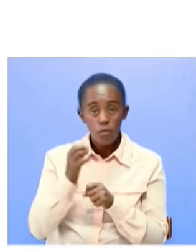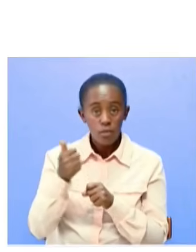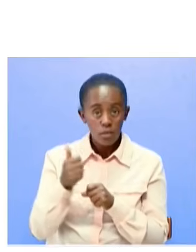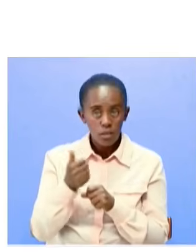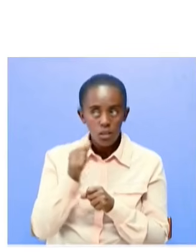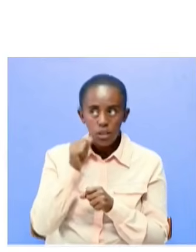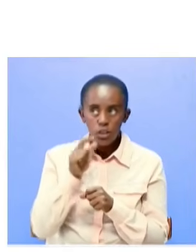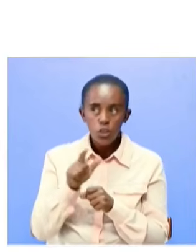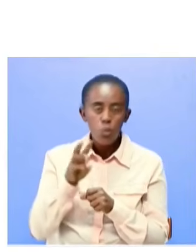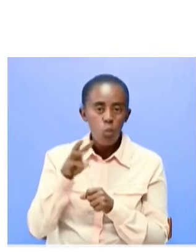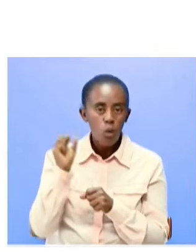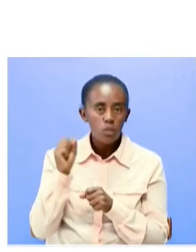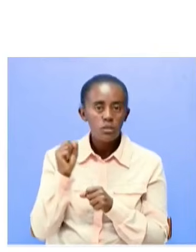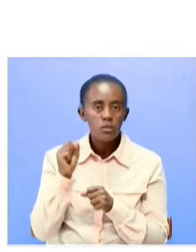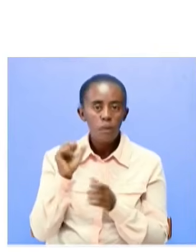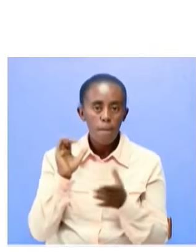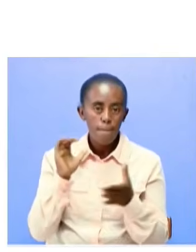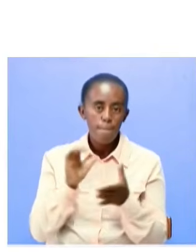She was married.